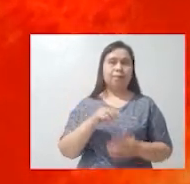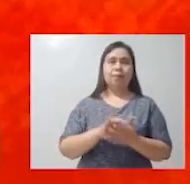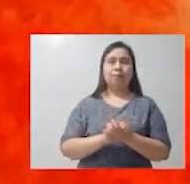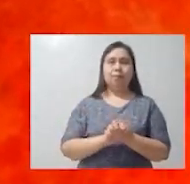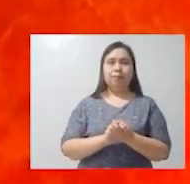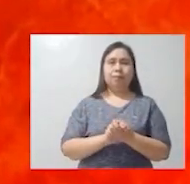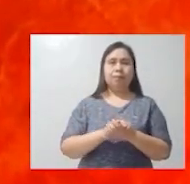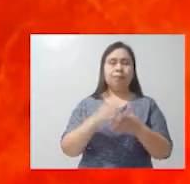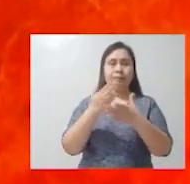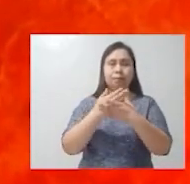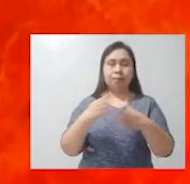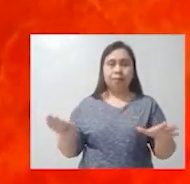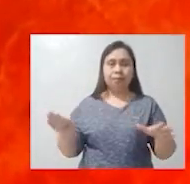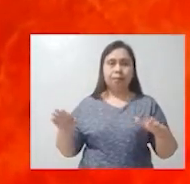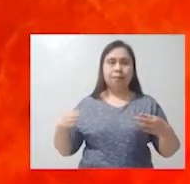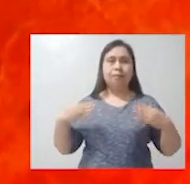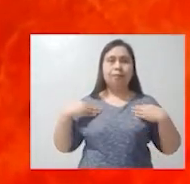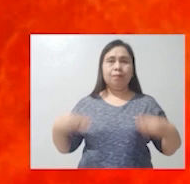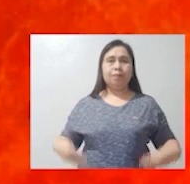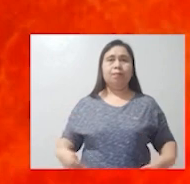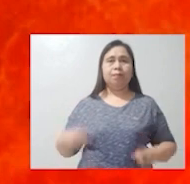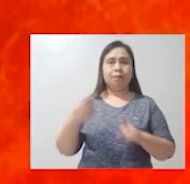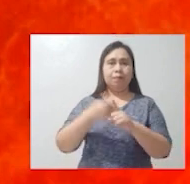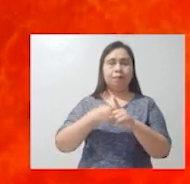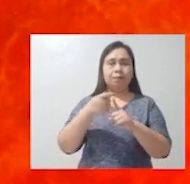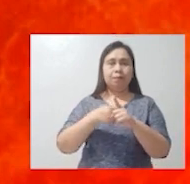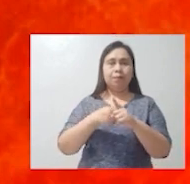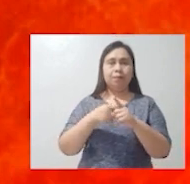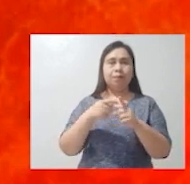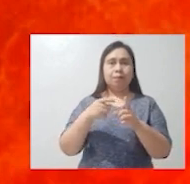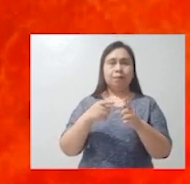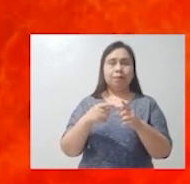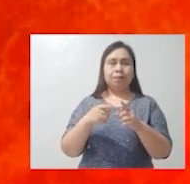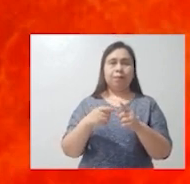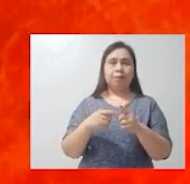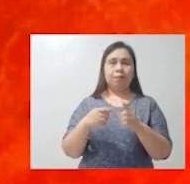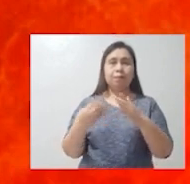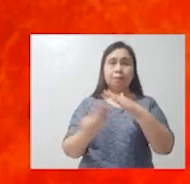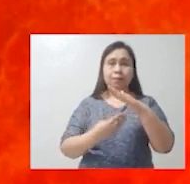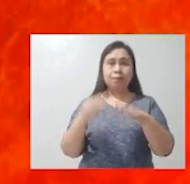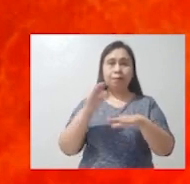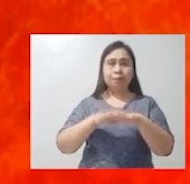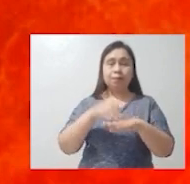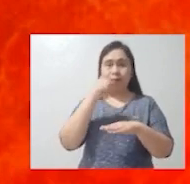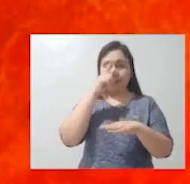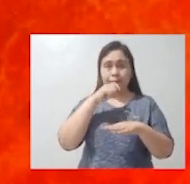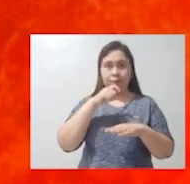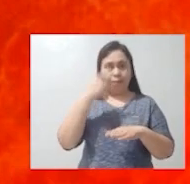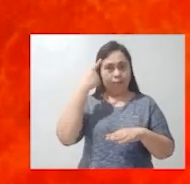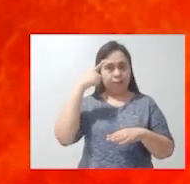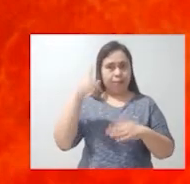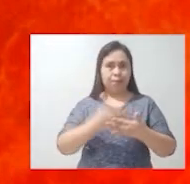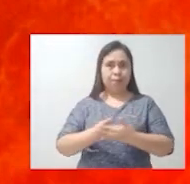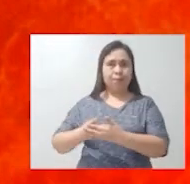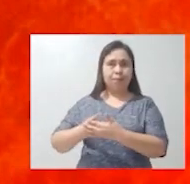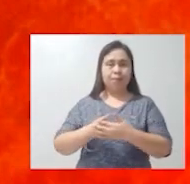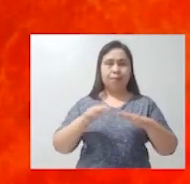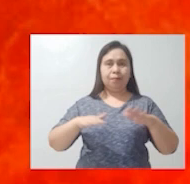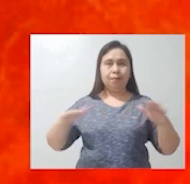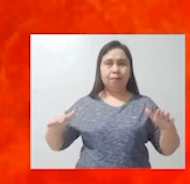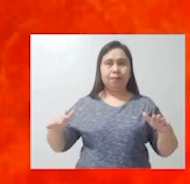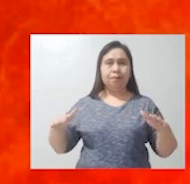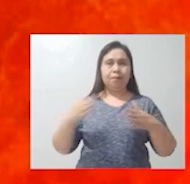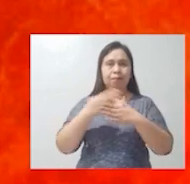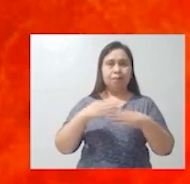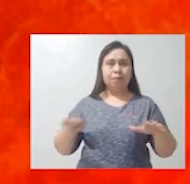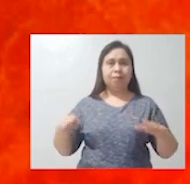body temperatures based on age are estimated as follows. For babies and children, the average body